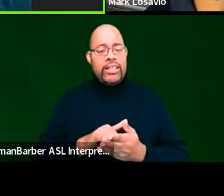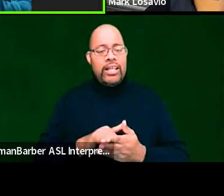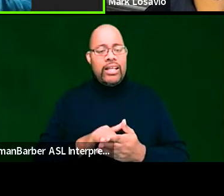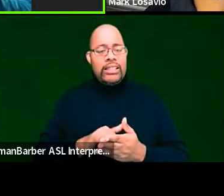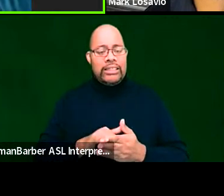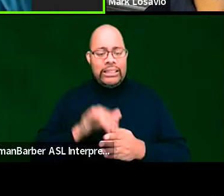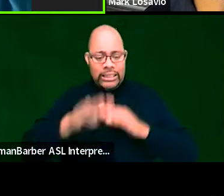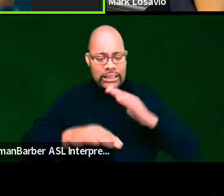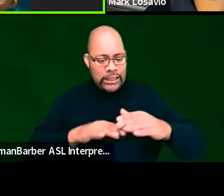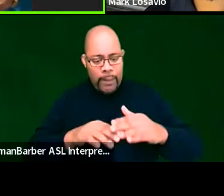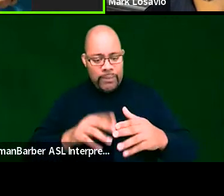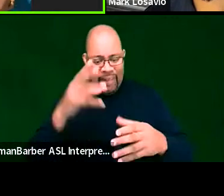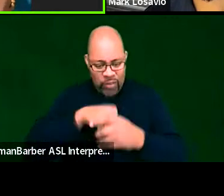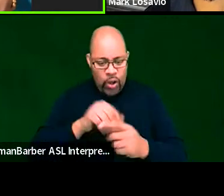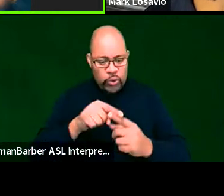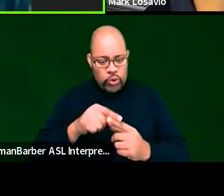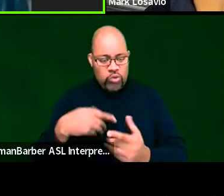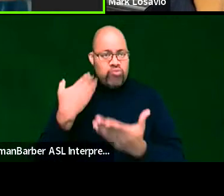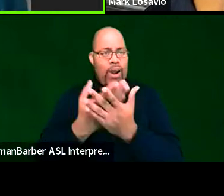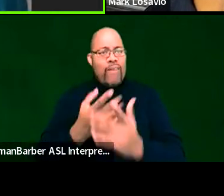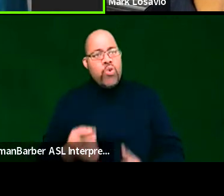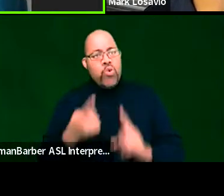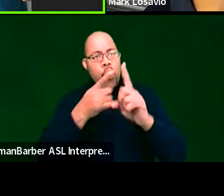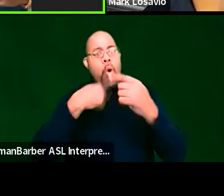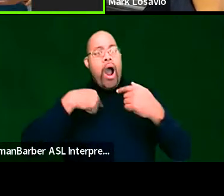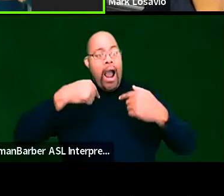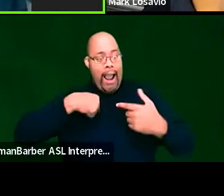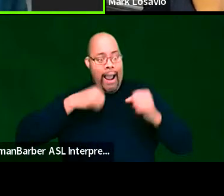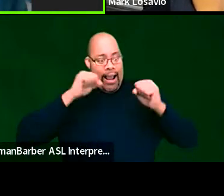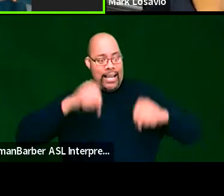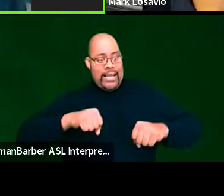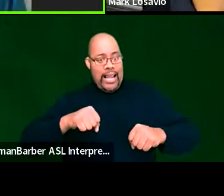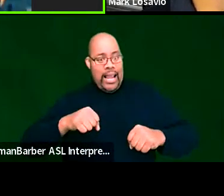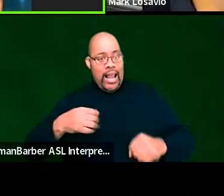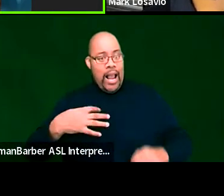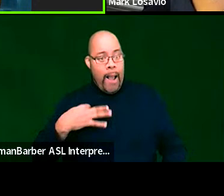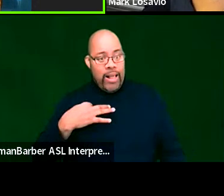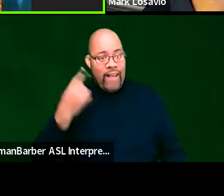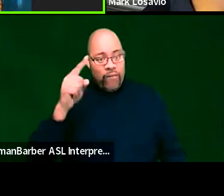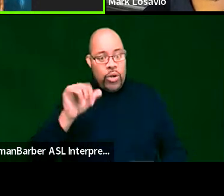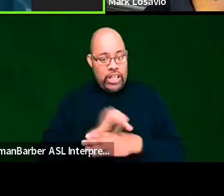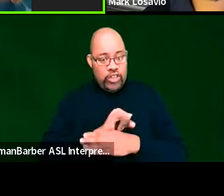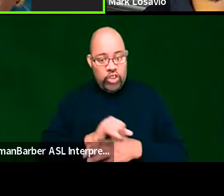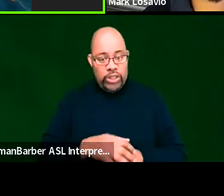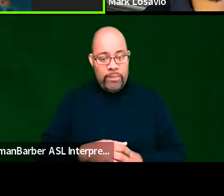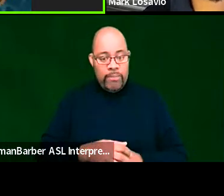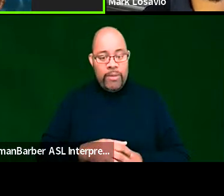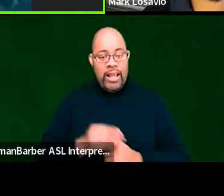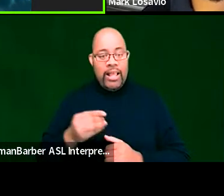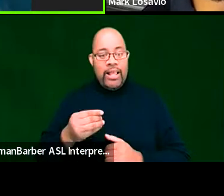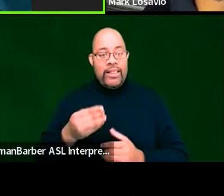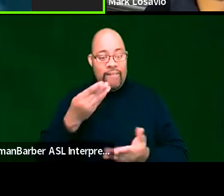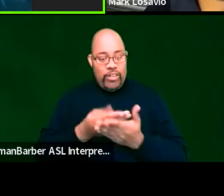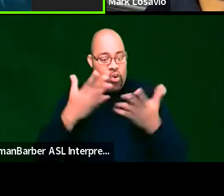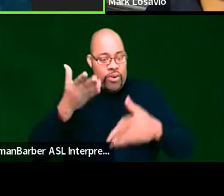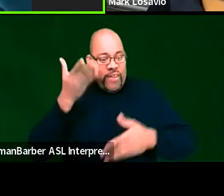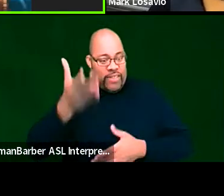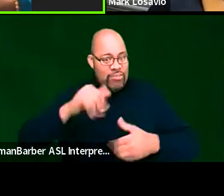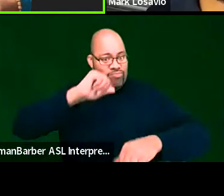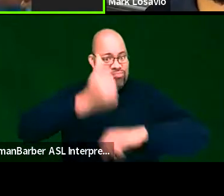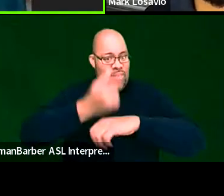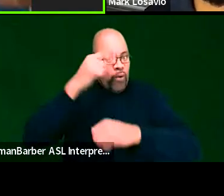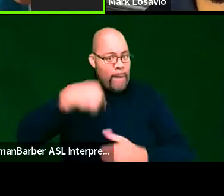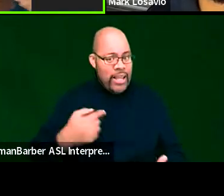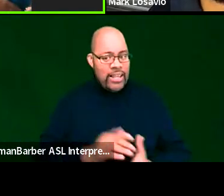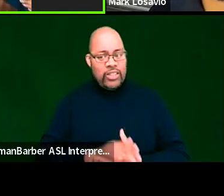that it takes to get to the point to where I can't even apply for the internship, and the funding is already in place for